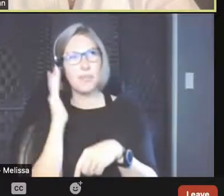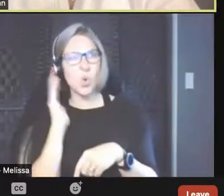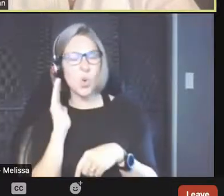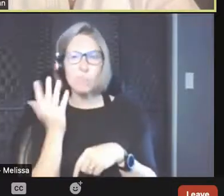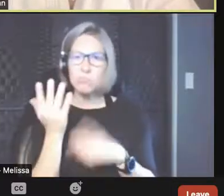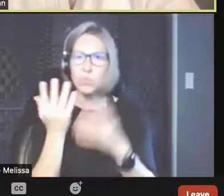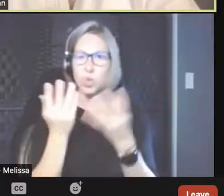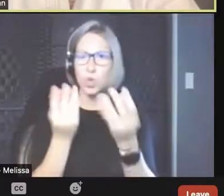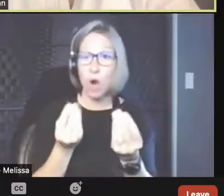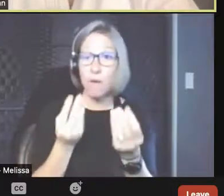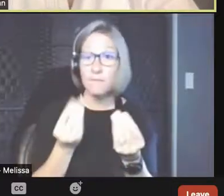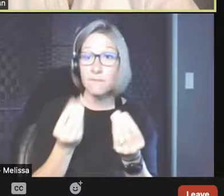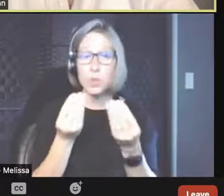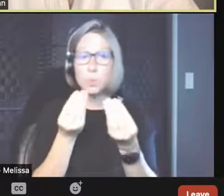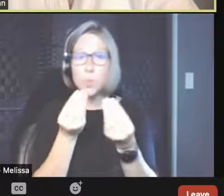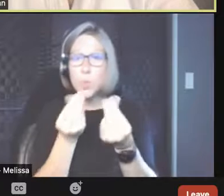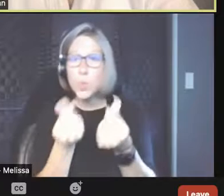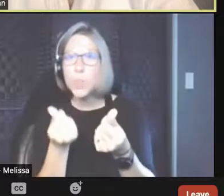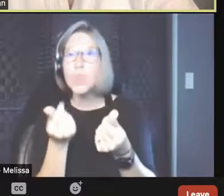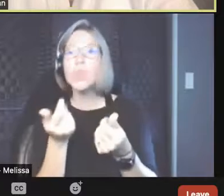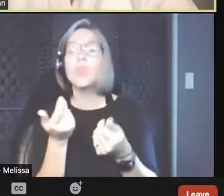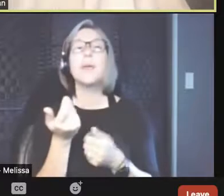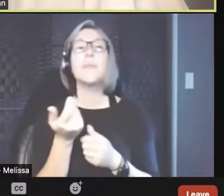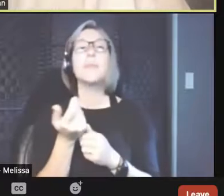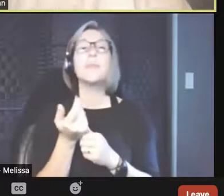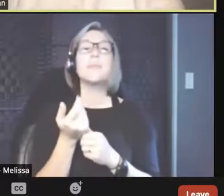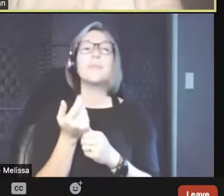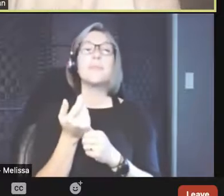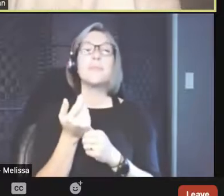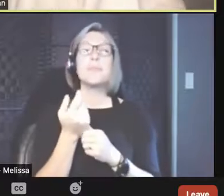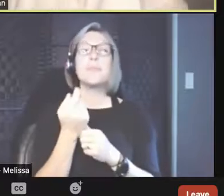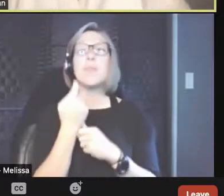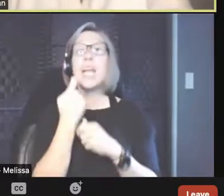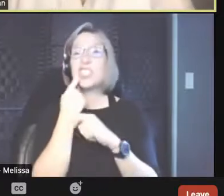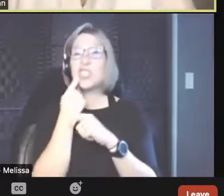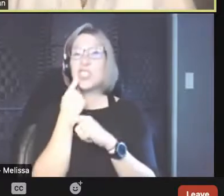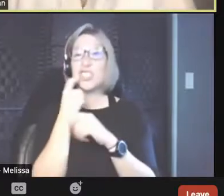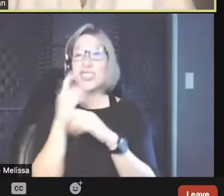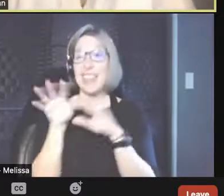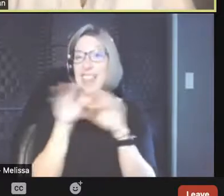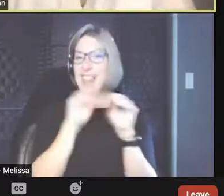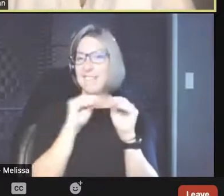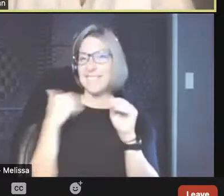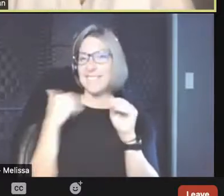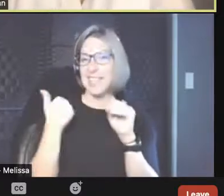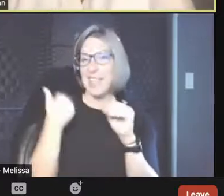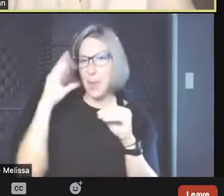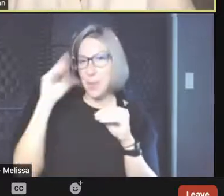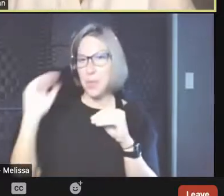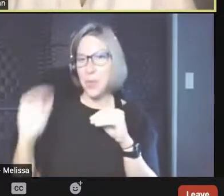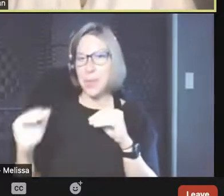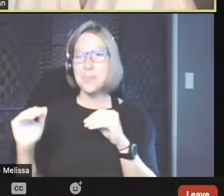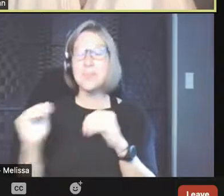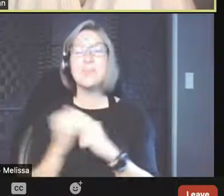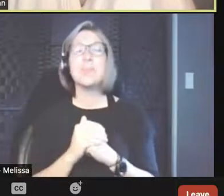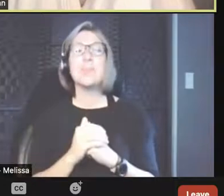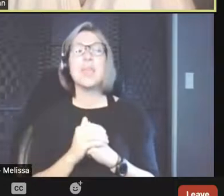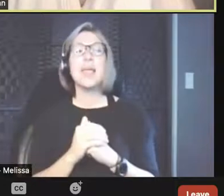Is it smooth? And I just left the company of a young boy who was in this space,